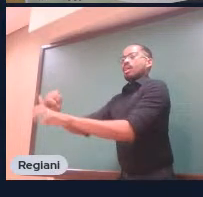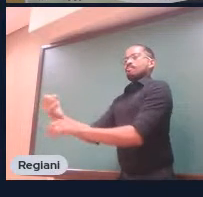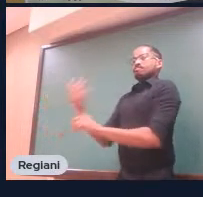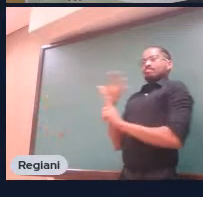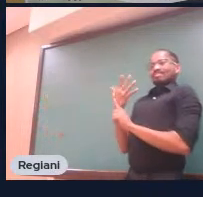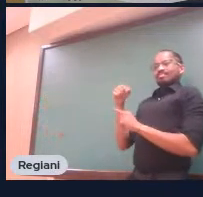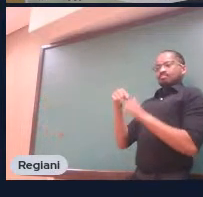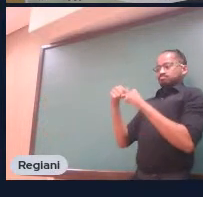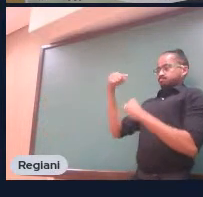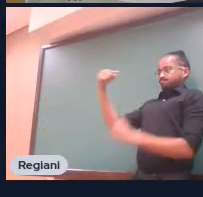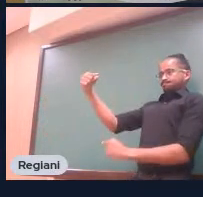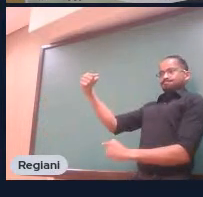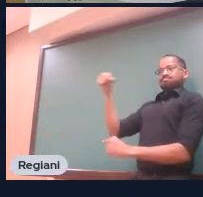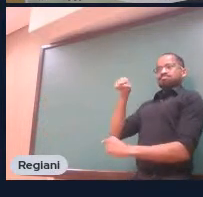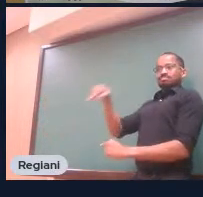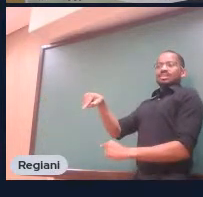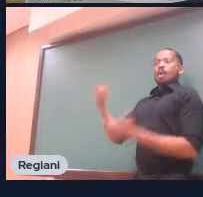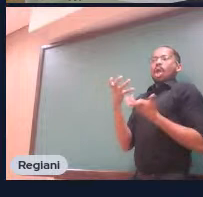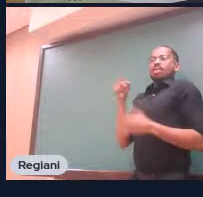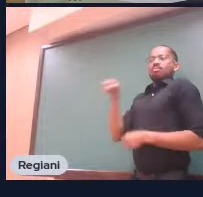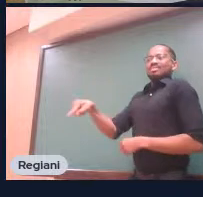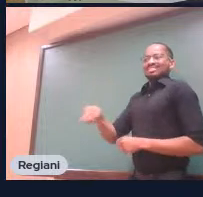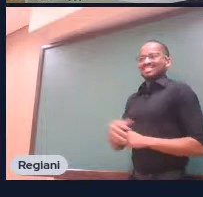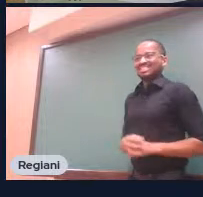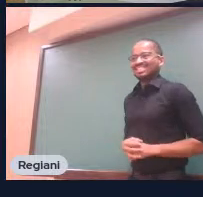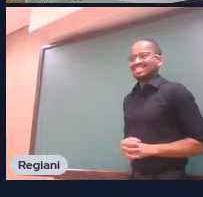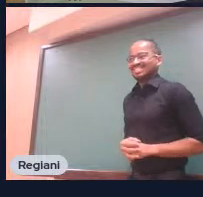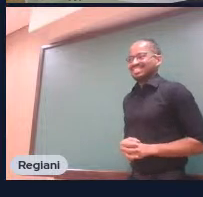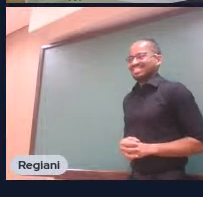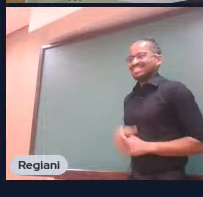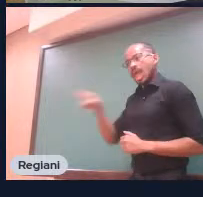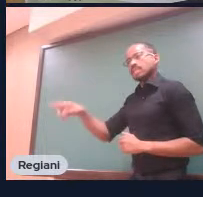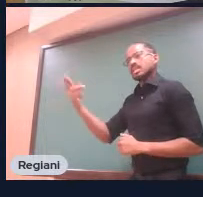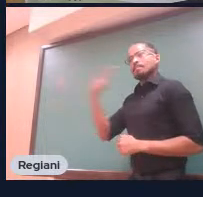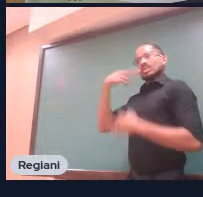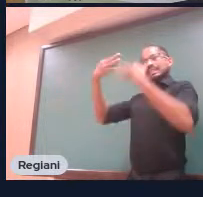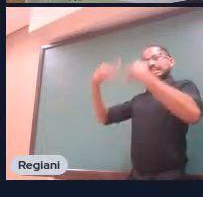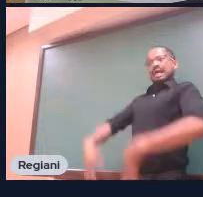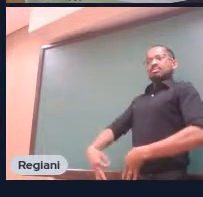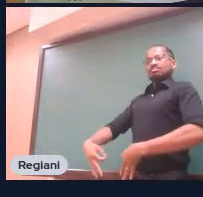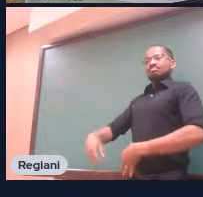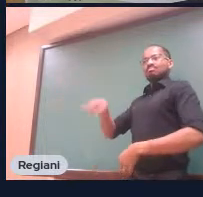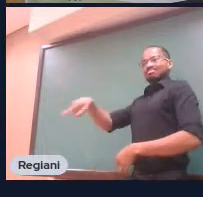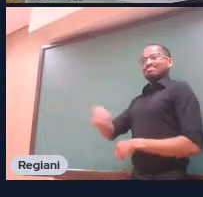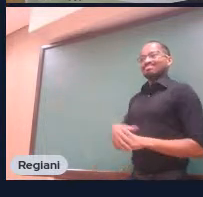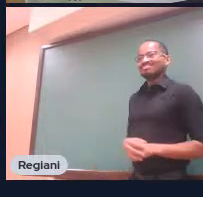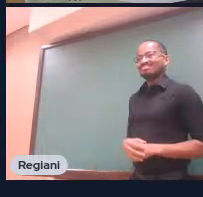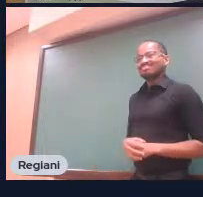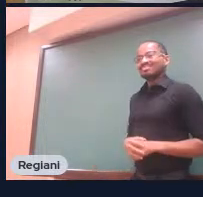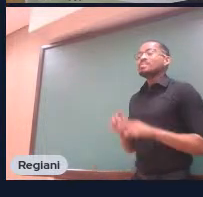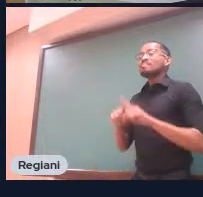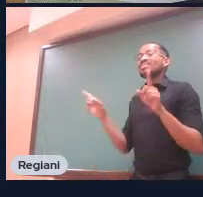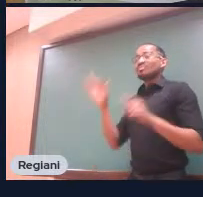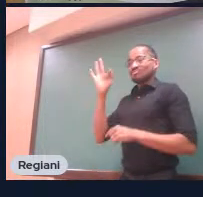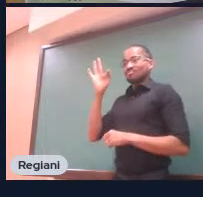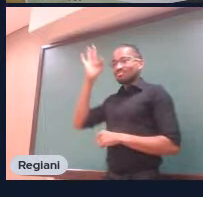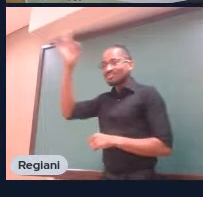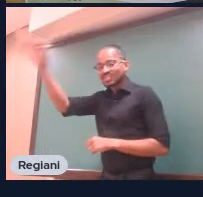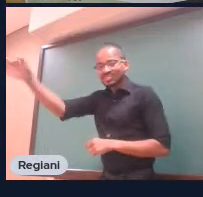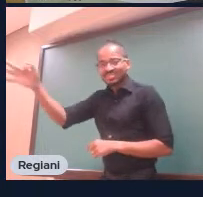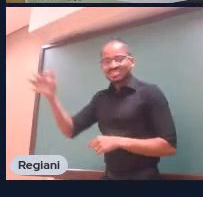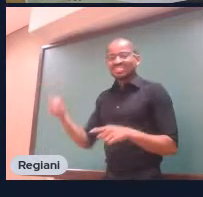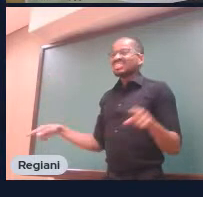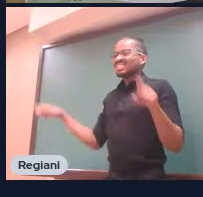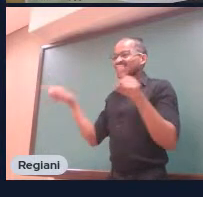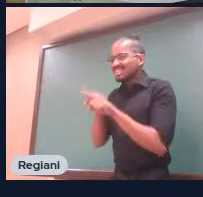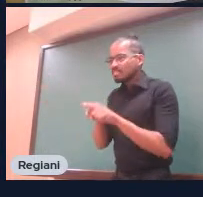proper answer. In the future, we will ask and hear rather than look up. We will look